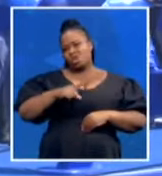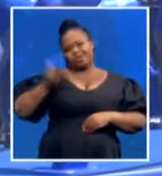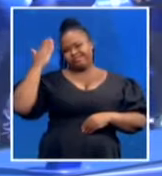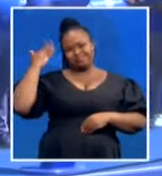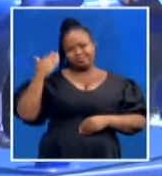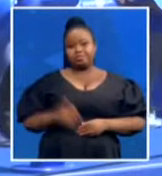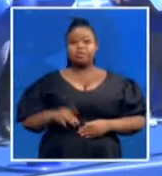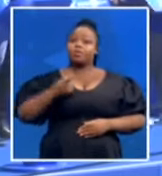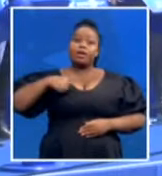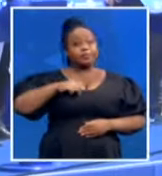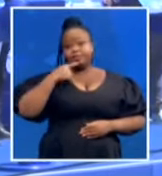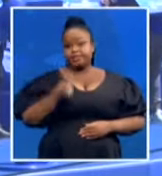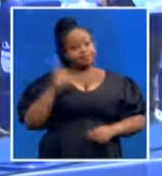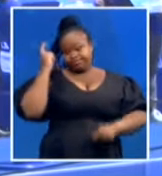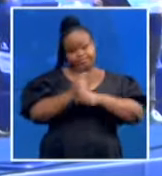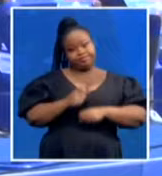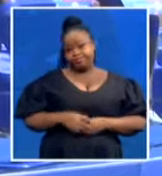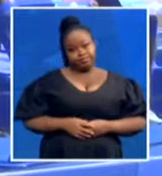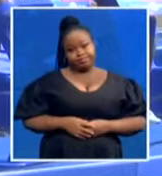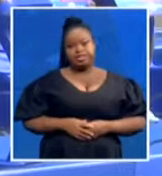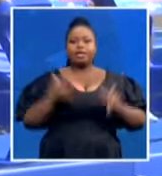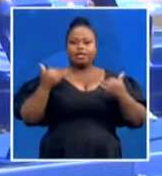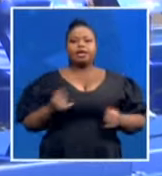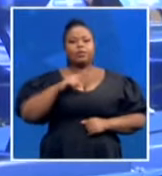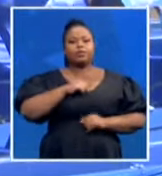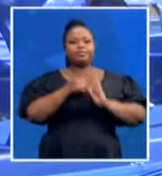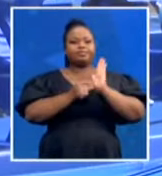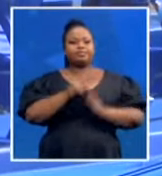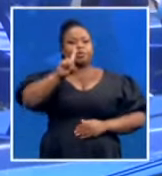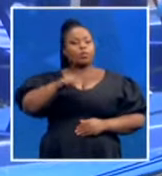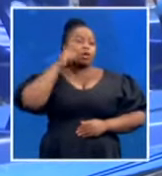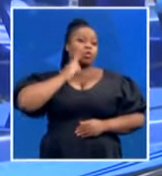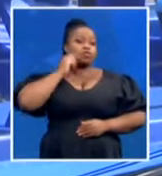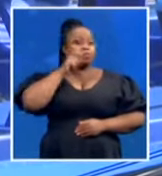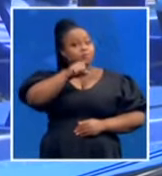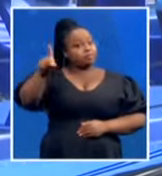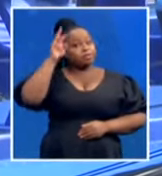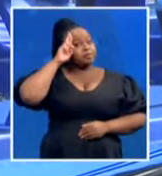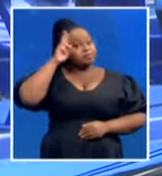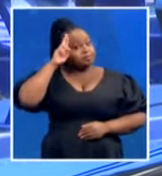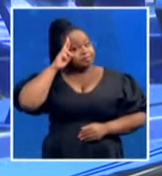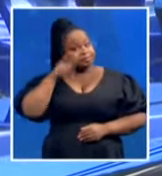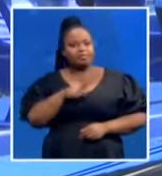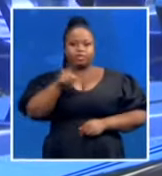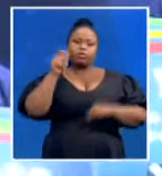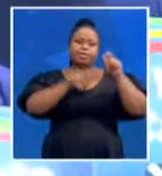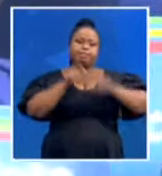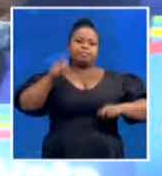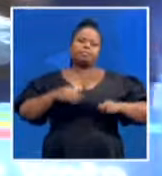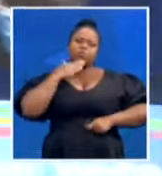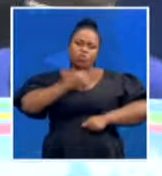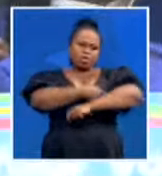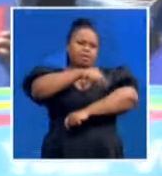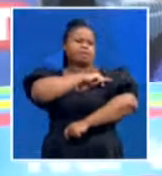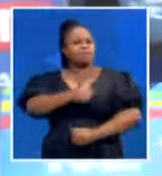On the 1st of November, we must remember that is the people who have the power. You, Democrats,